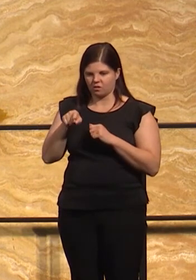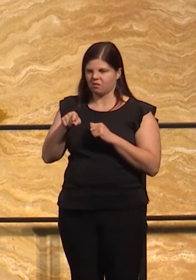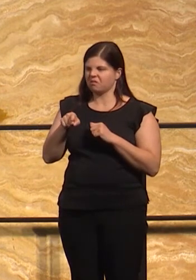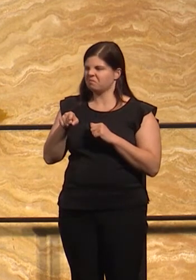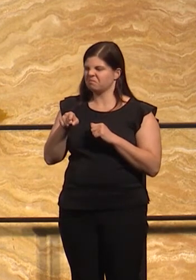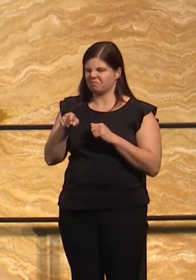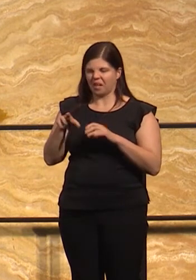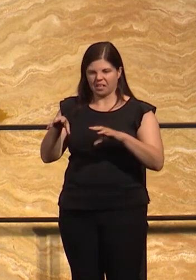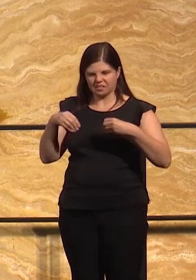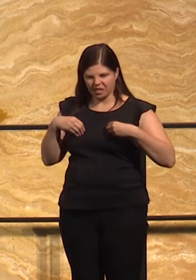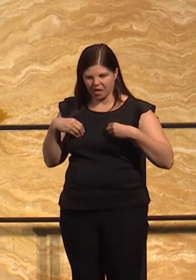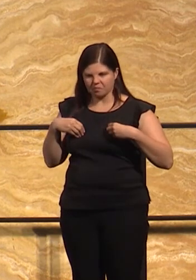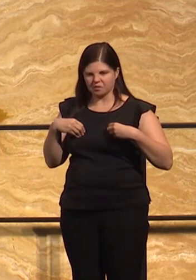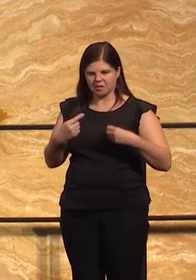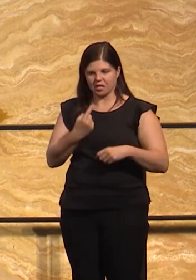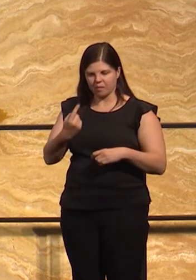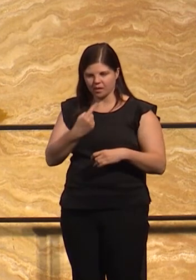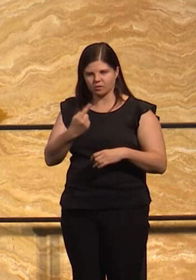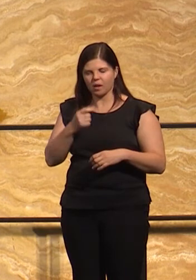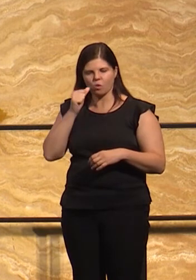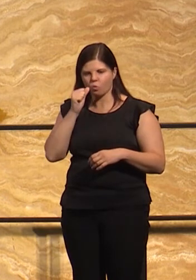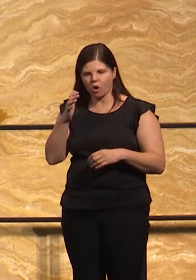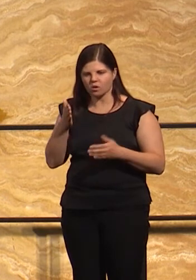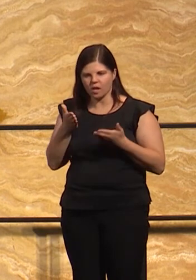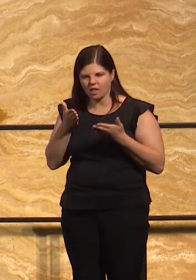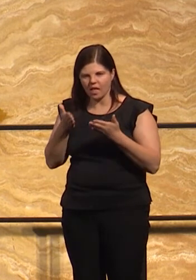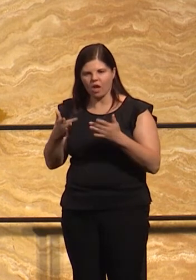Patrice Lumumba, he was not allowed to live long enough.